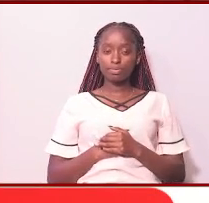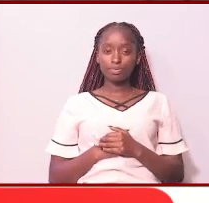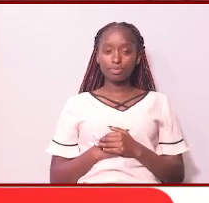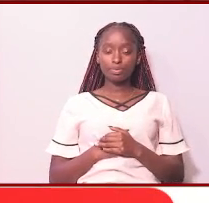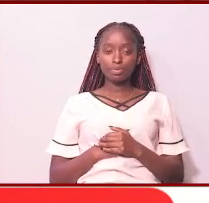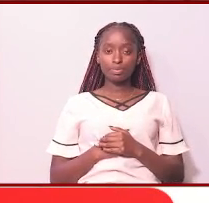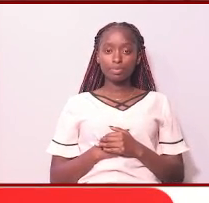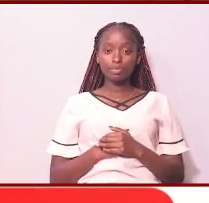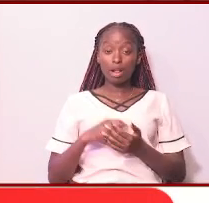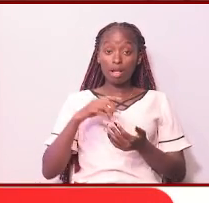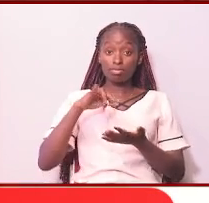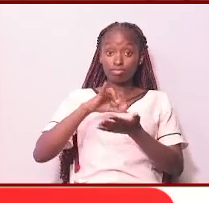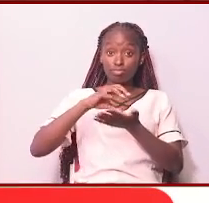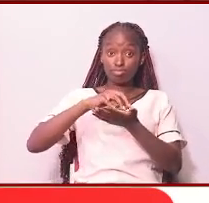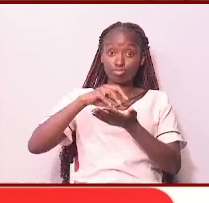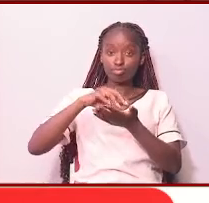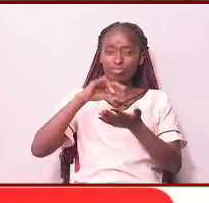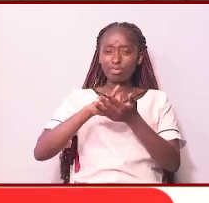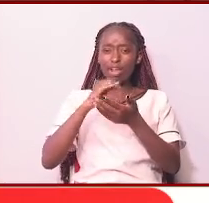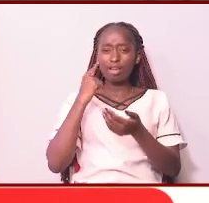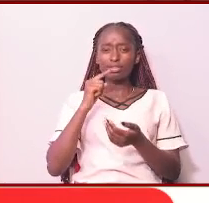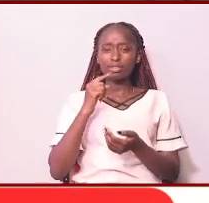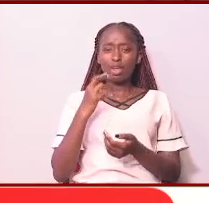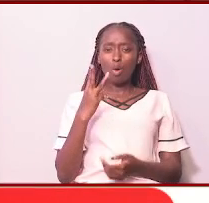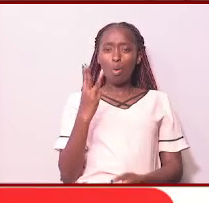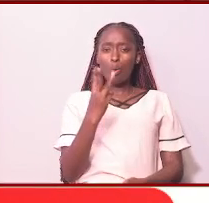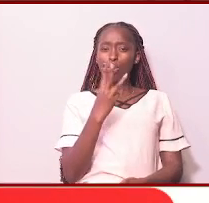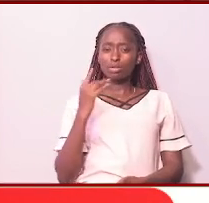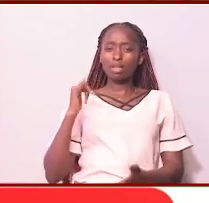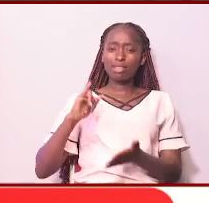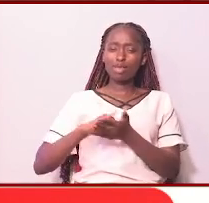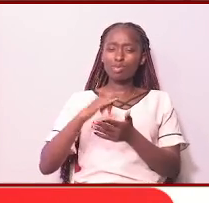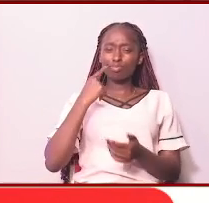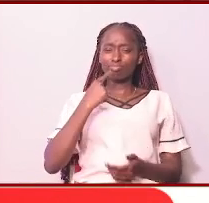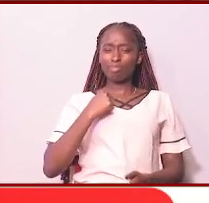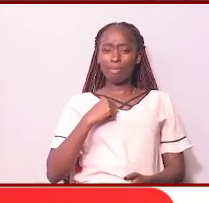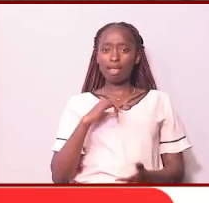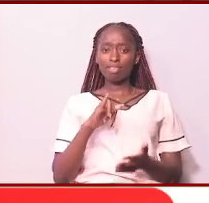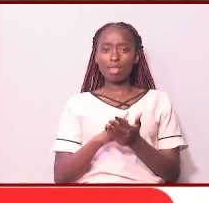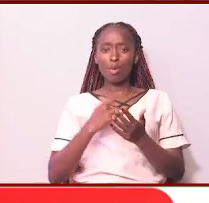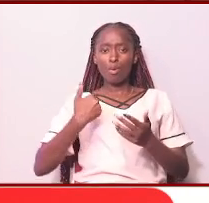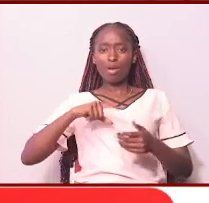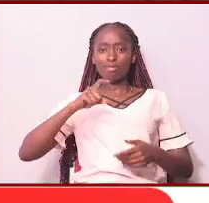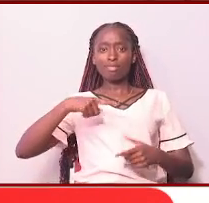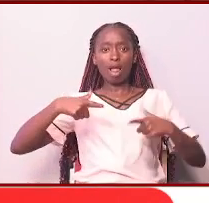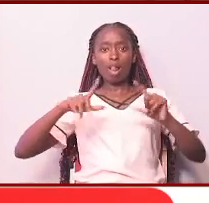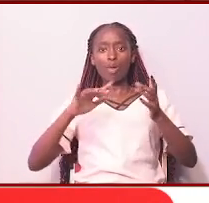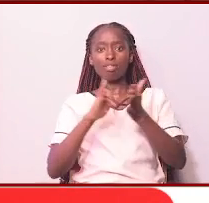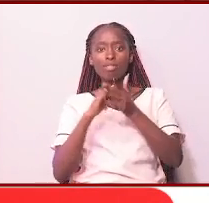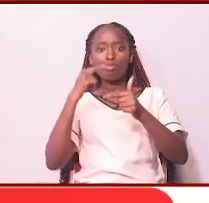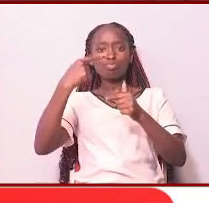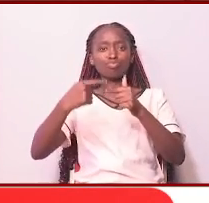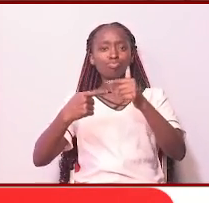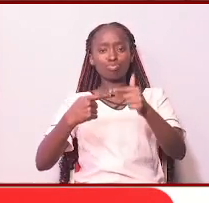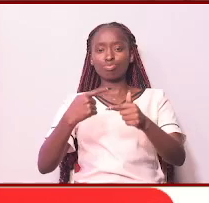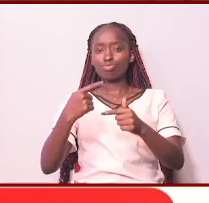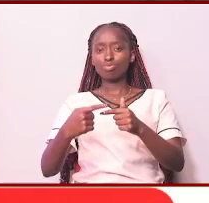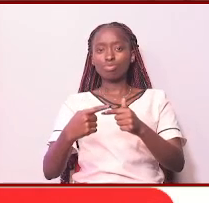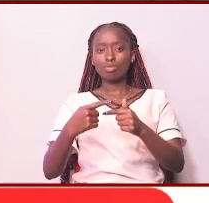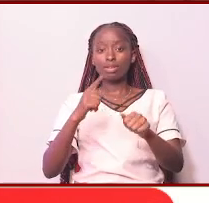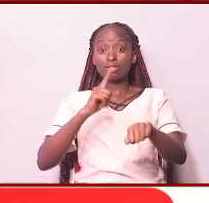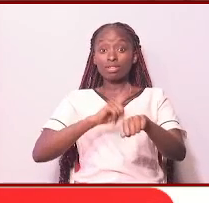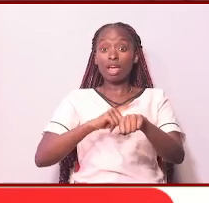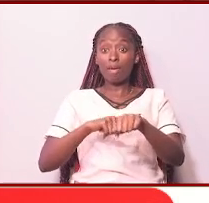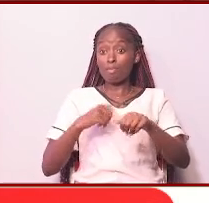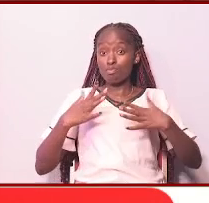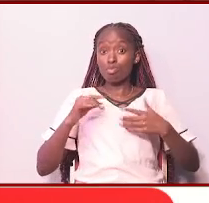That situation we saw the other Wednesday, are you telling me we were to allow that to go on? When